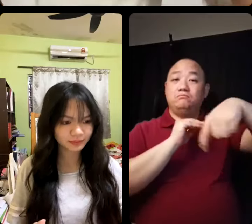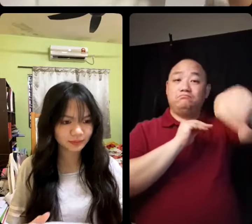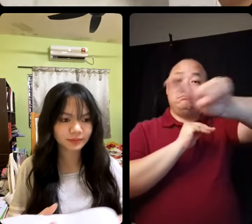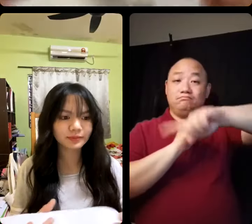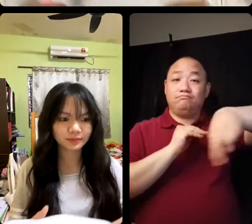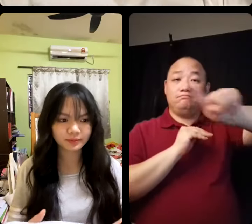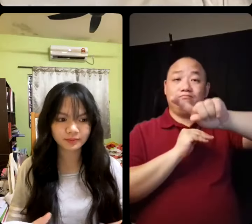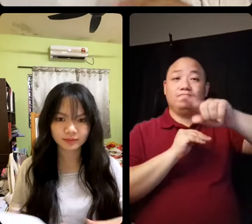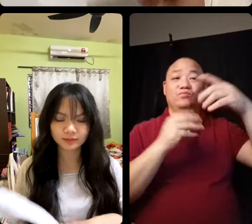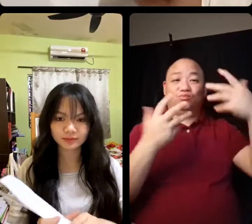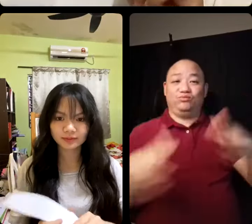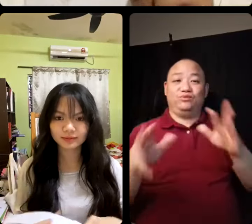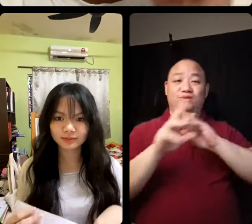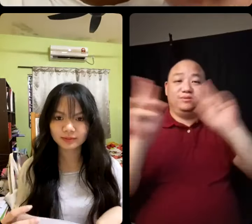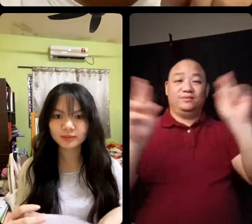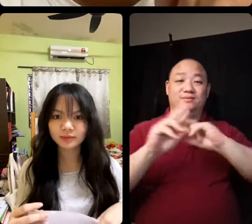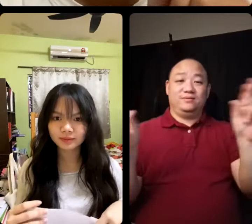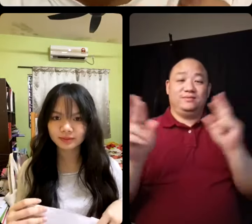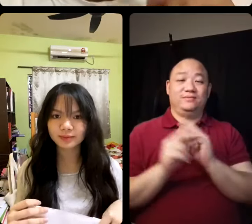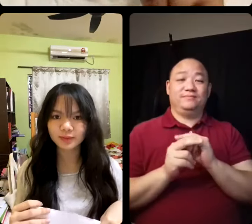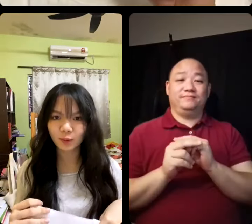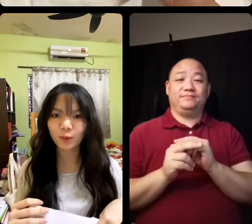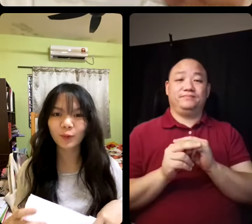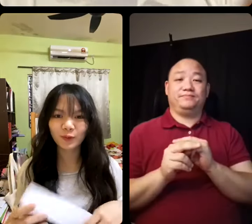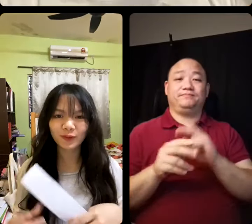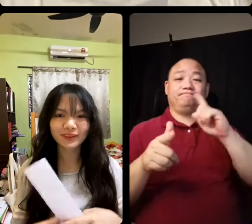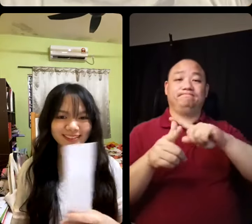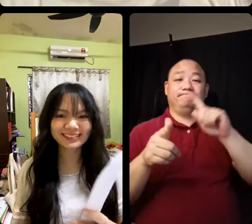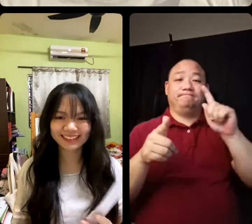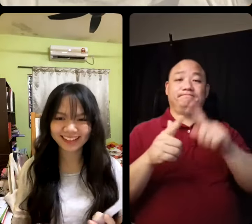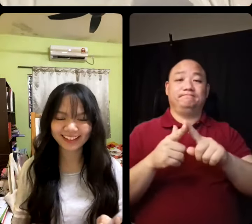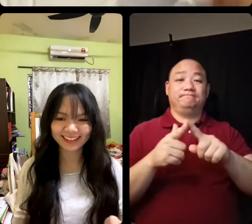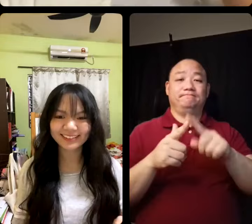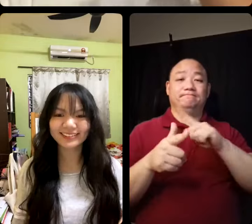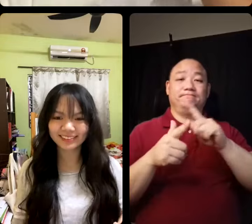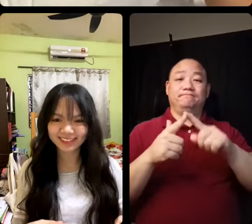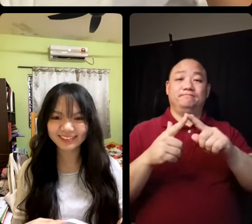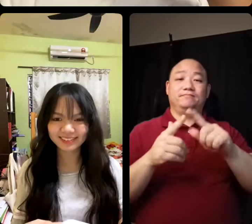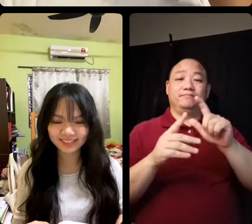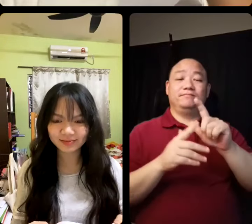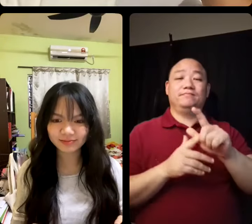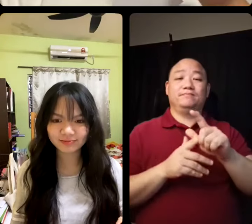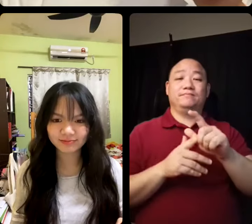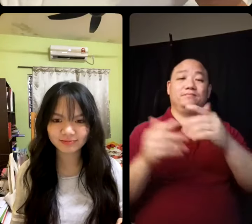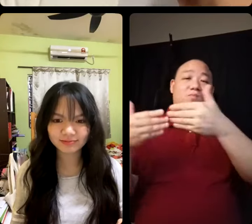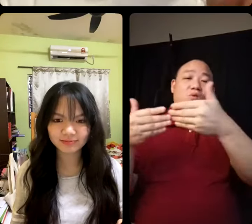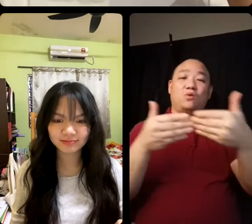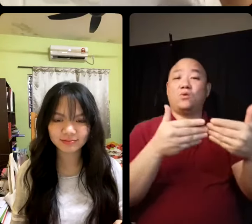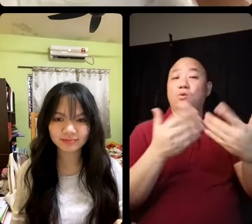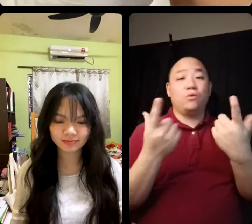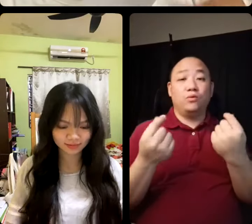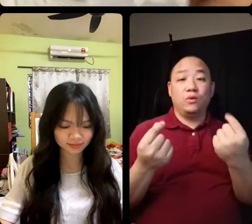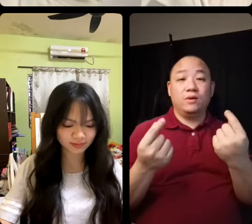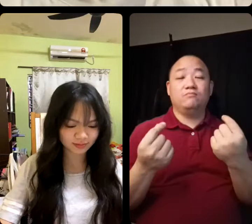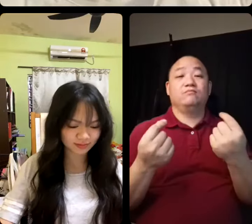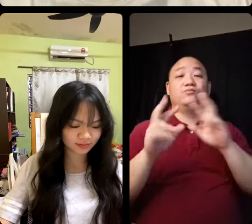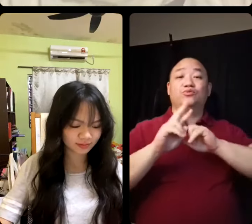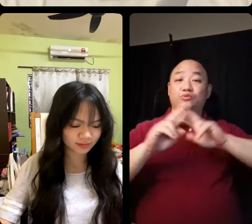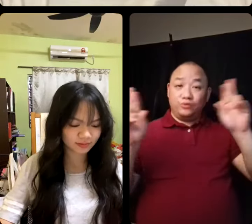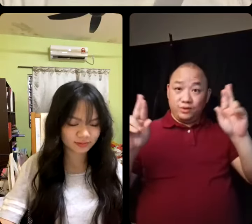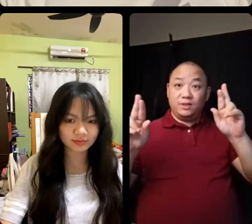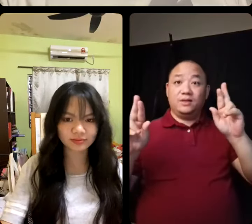stripes because we are going to go to the next step together already. Alright, so if you guys are ready with your paper stripes, you can give